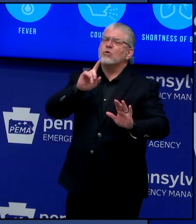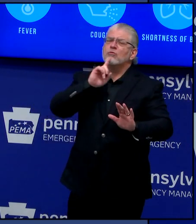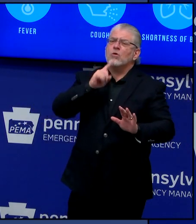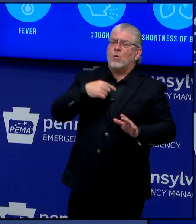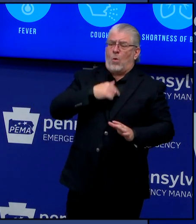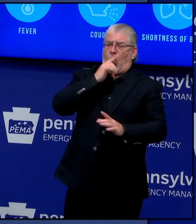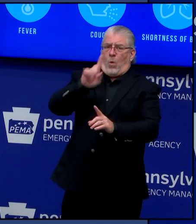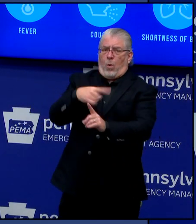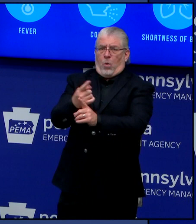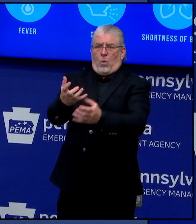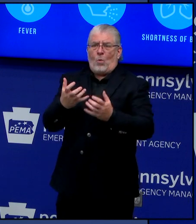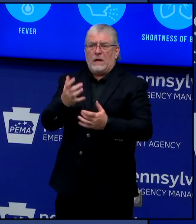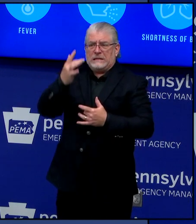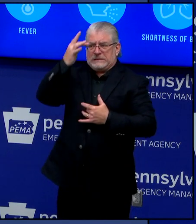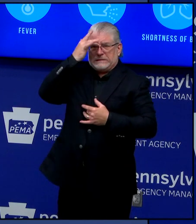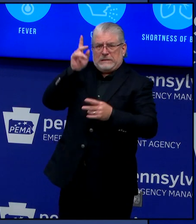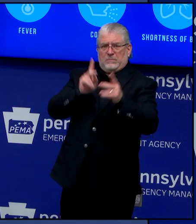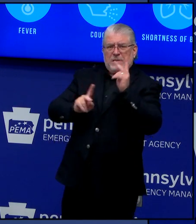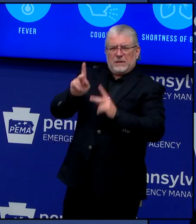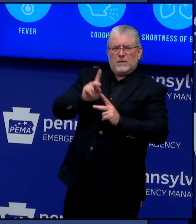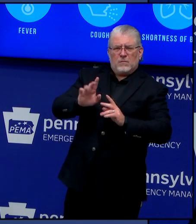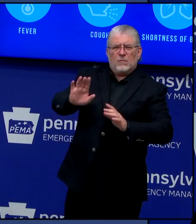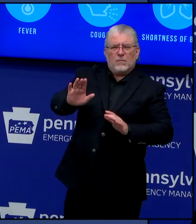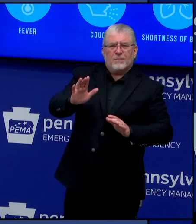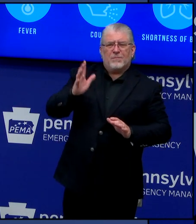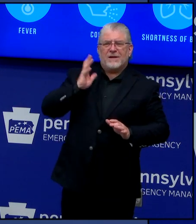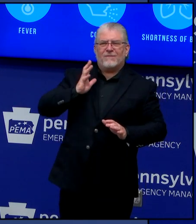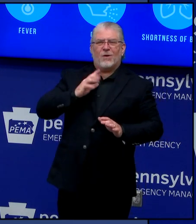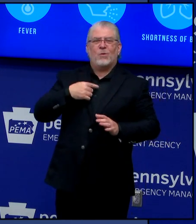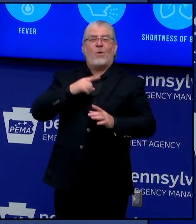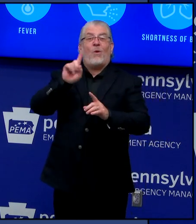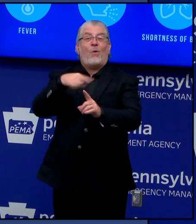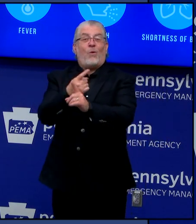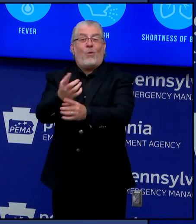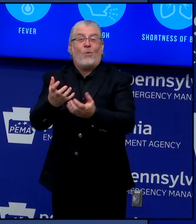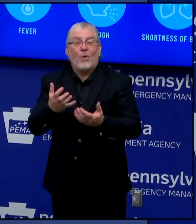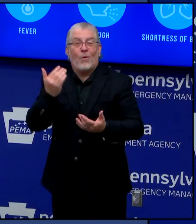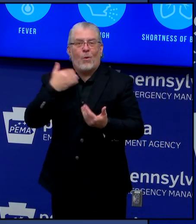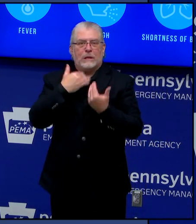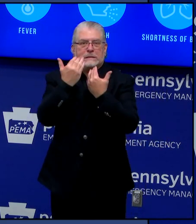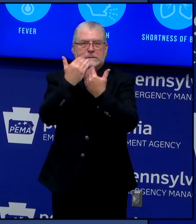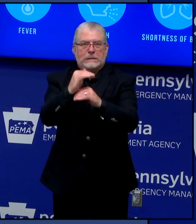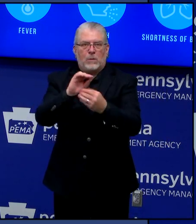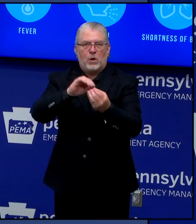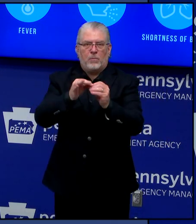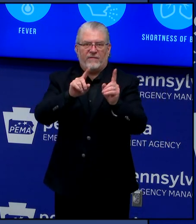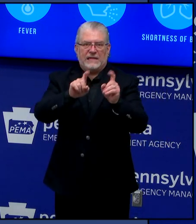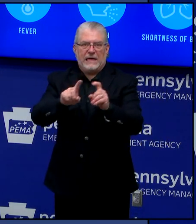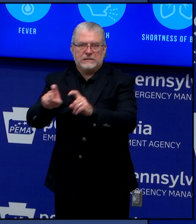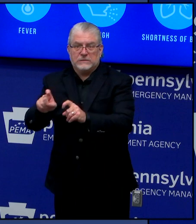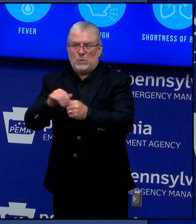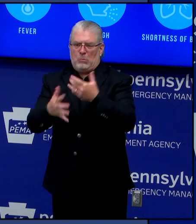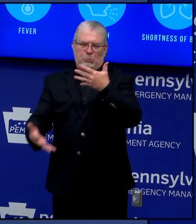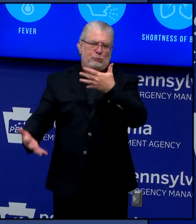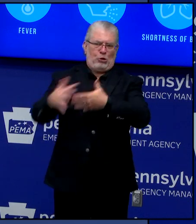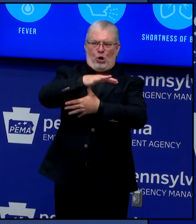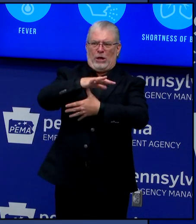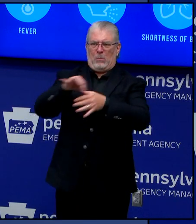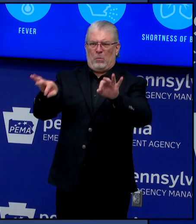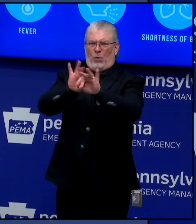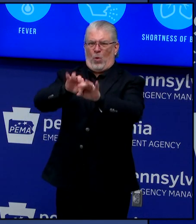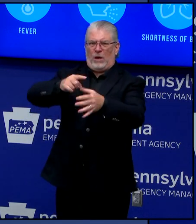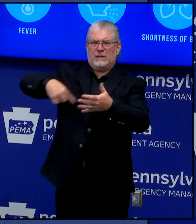testing was still more restricted, when we didn't have enough supplies, we were prioritizing that testing to long-term care living facilities,